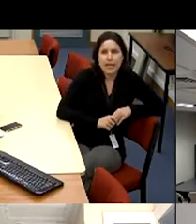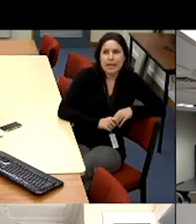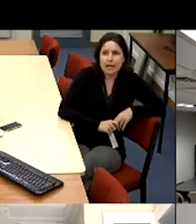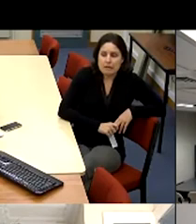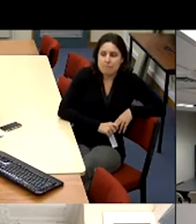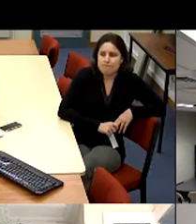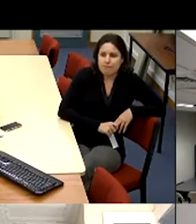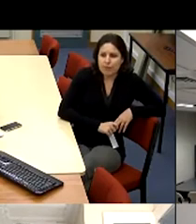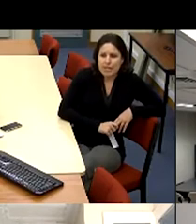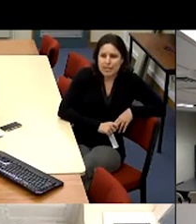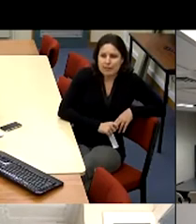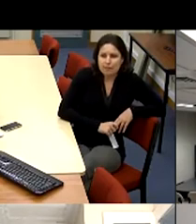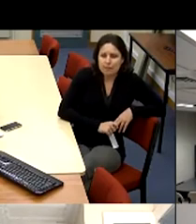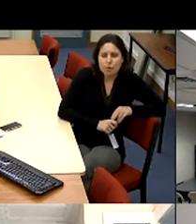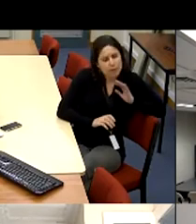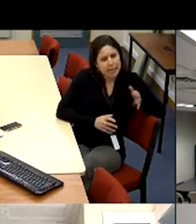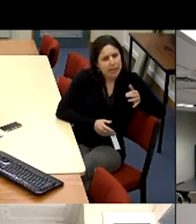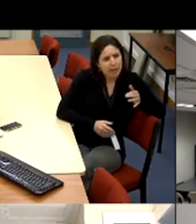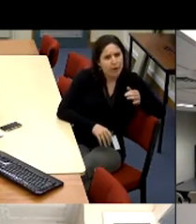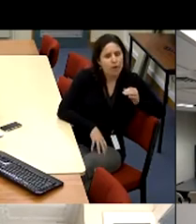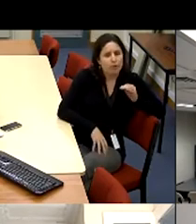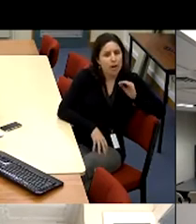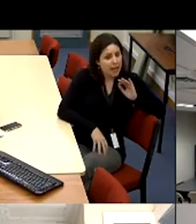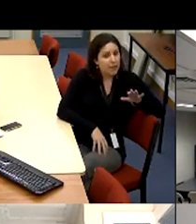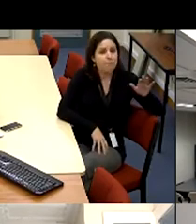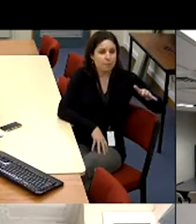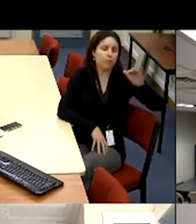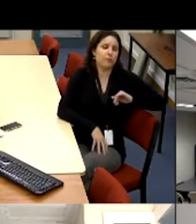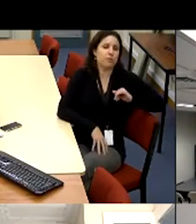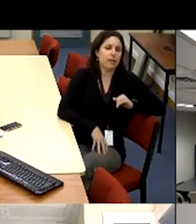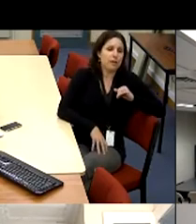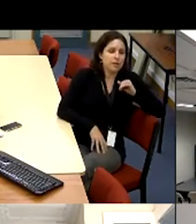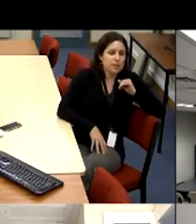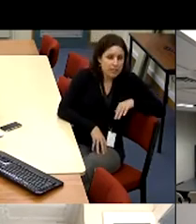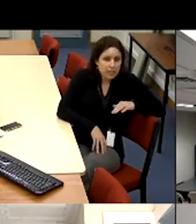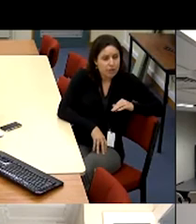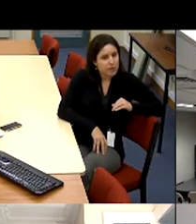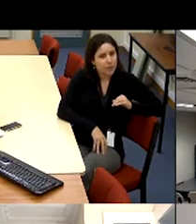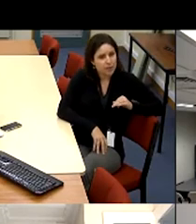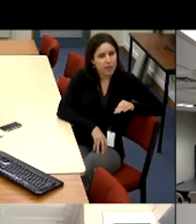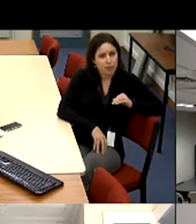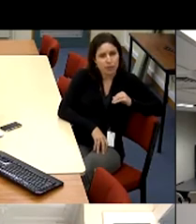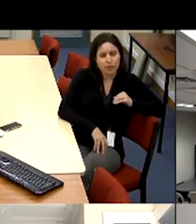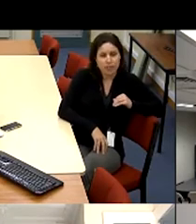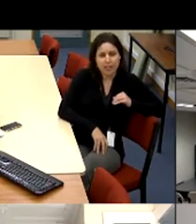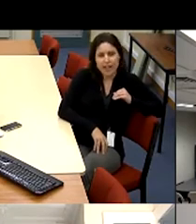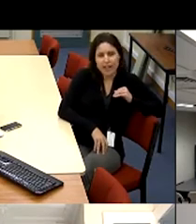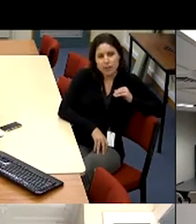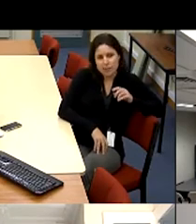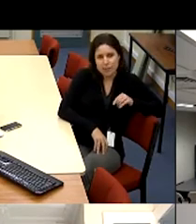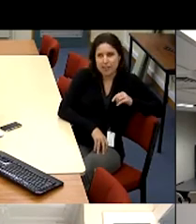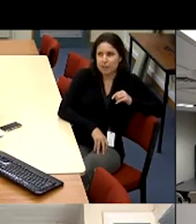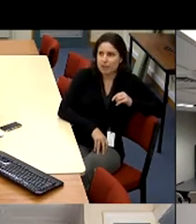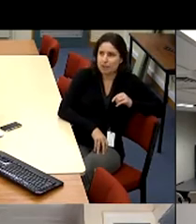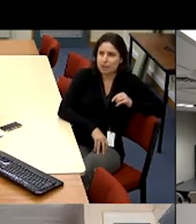very, very negative or looked down on other people from refugee backgrounds who did choose to use that word refugee. And he